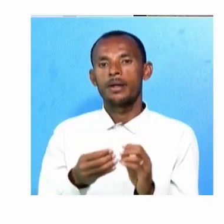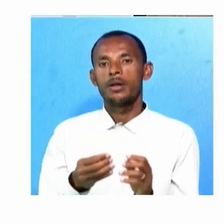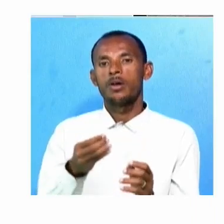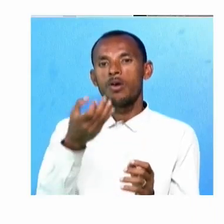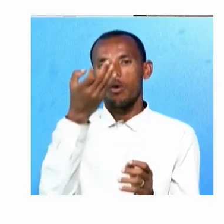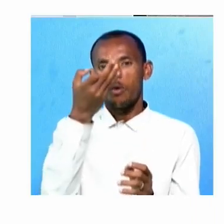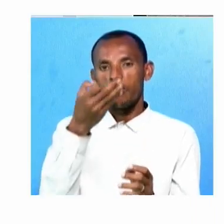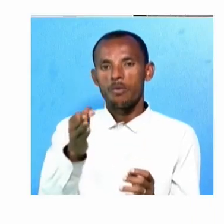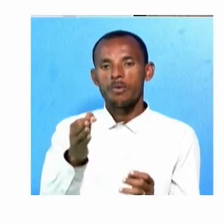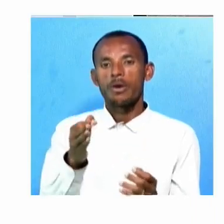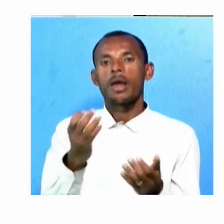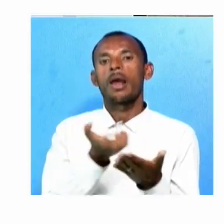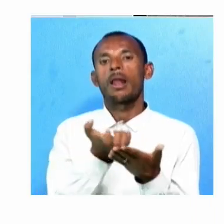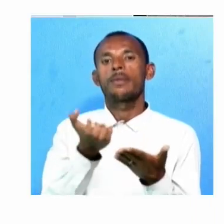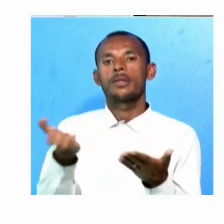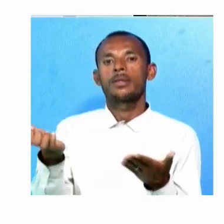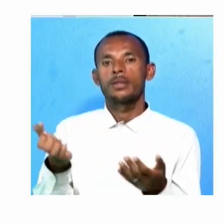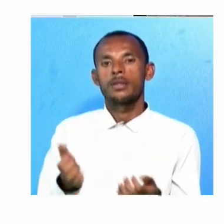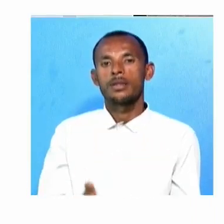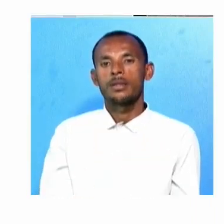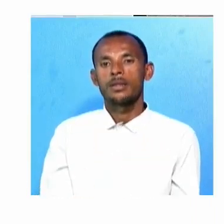of elements.